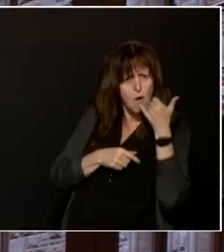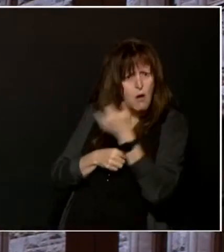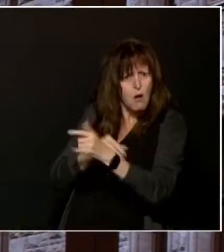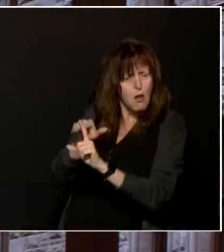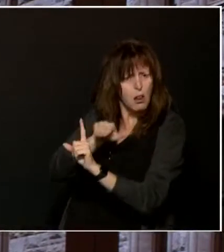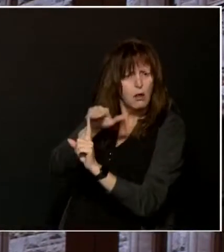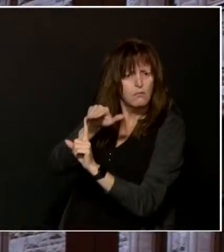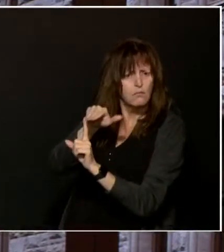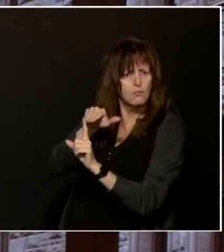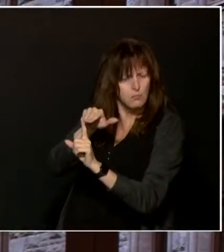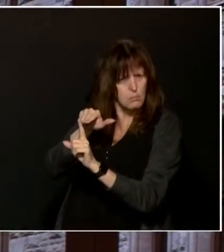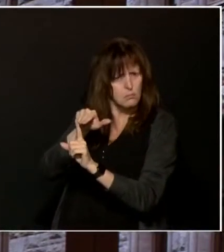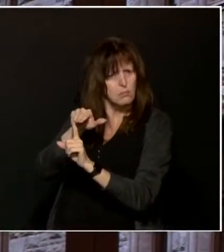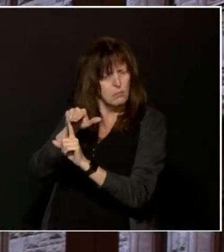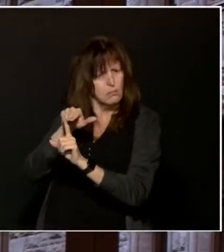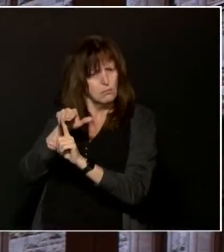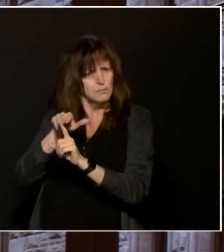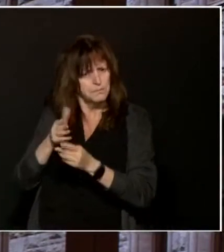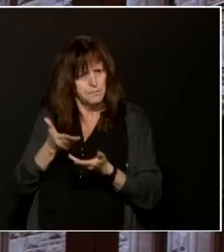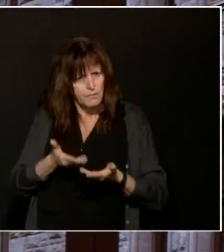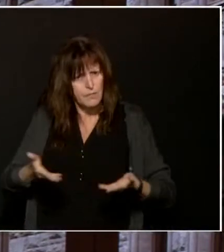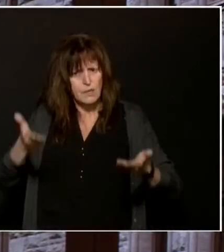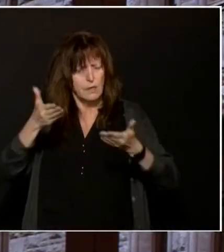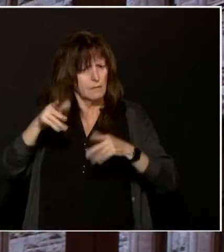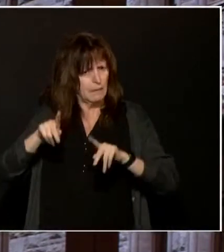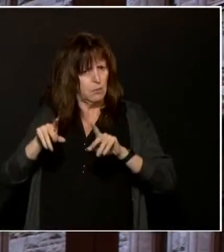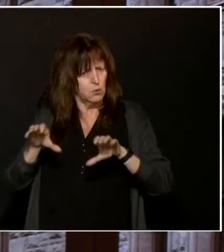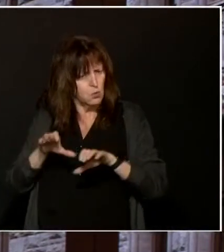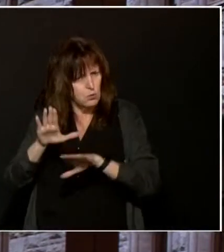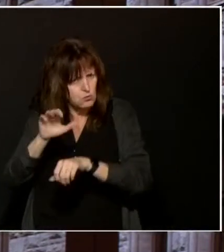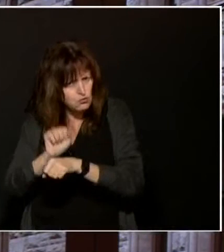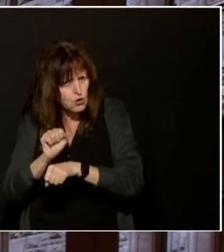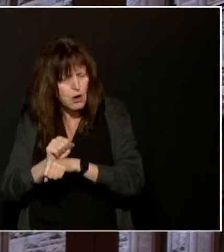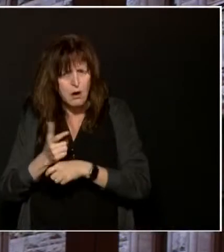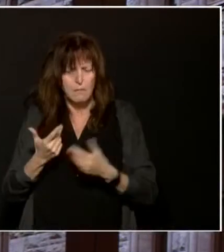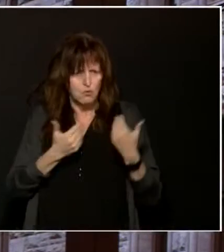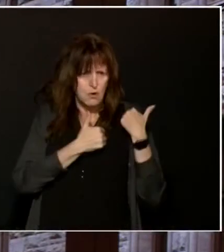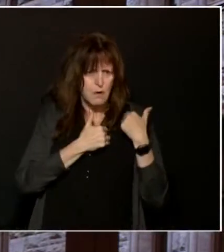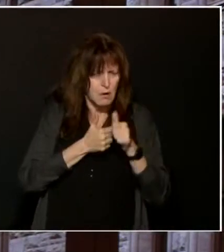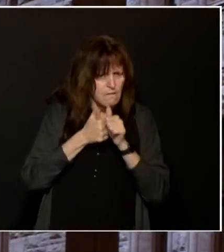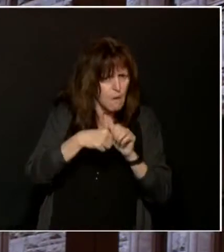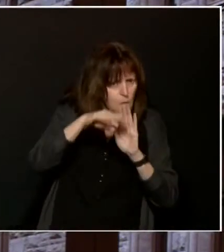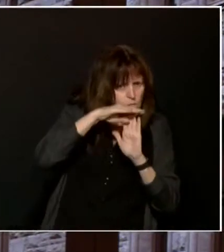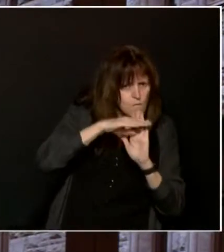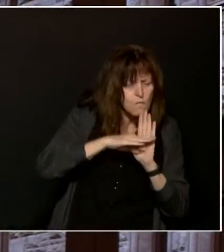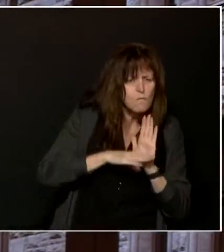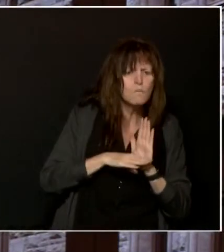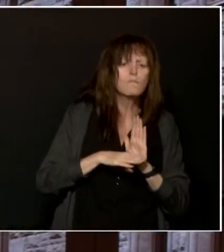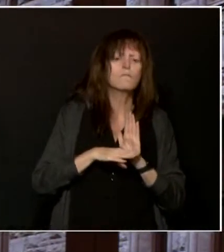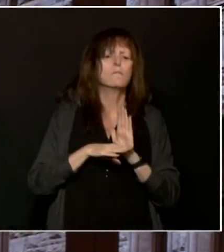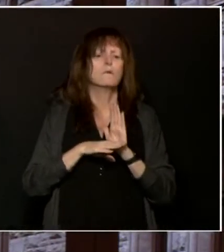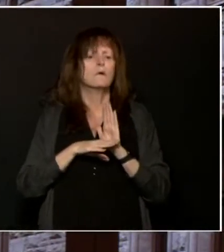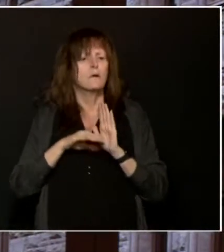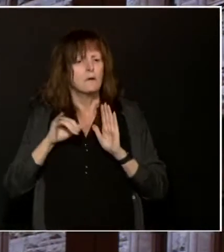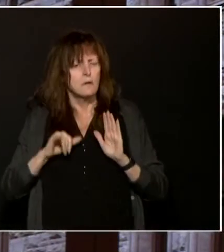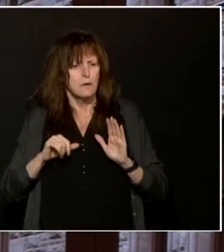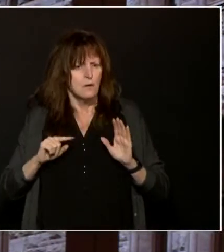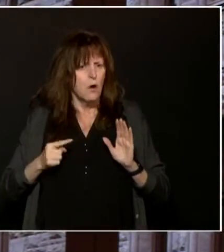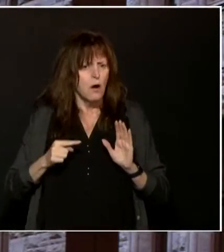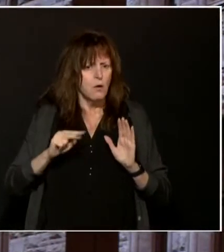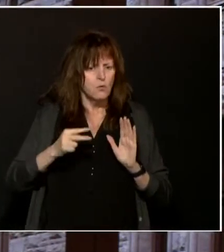should be doing, numbers coming down, getting ready to move into the framework, all moving in the right direction. And it'd be great if